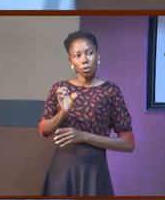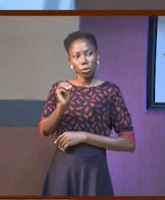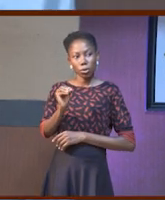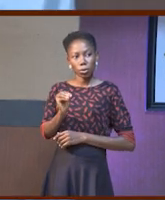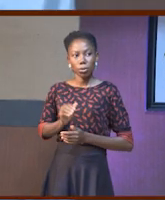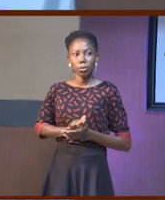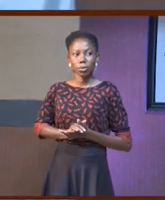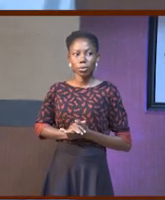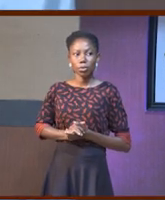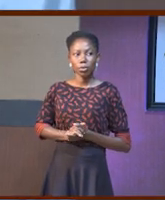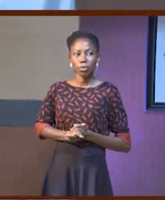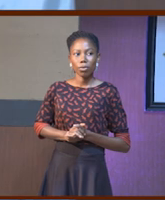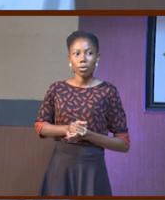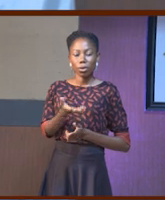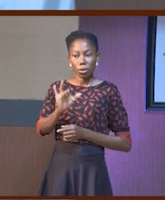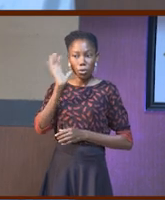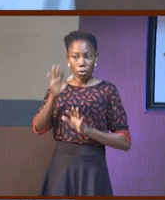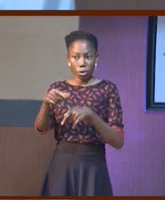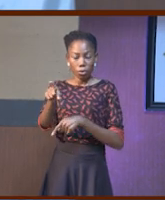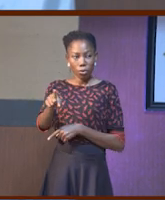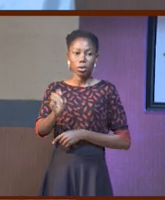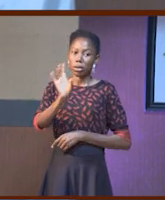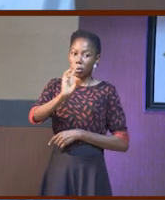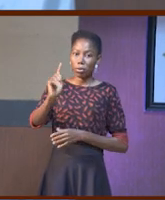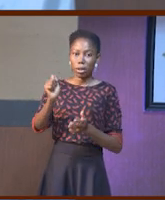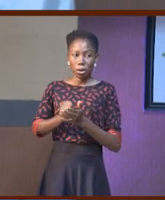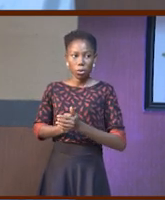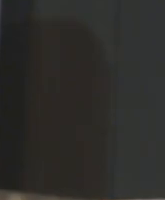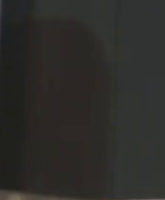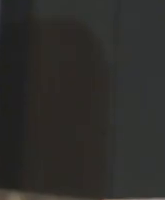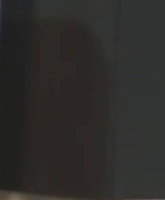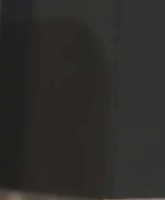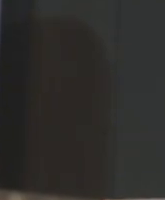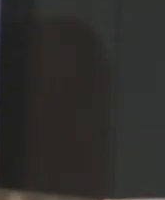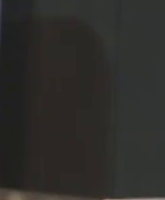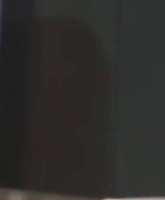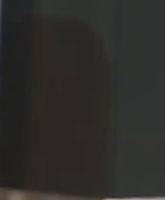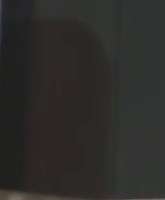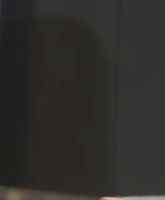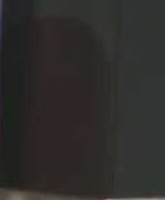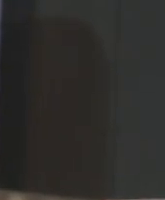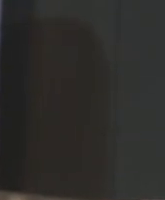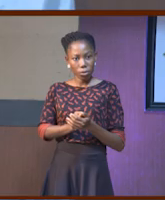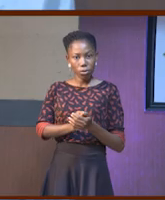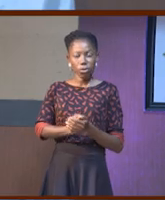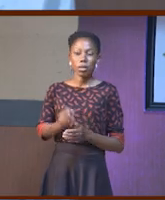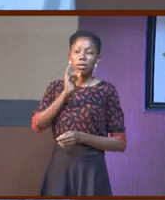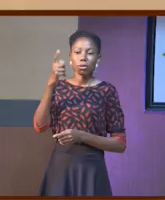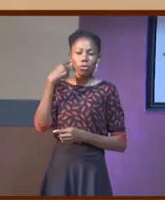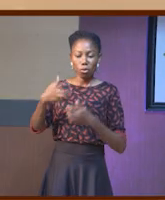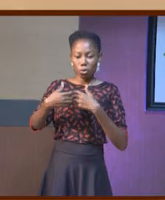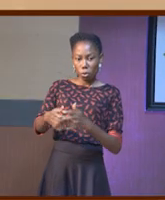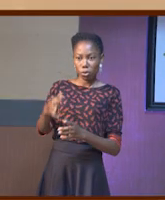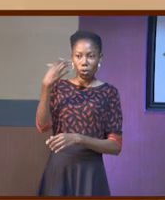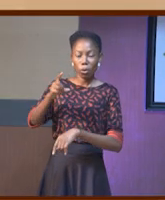So you are going to have that 700,000 naira. And the 80,000 naira is going to be for the